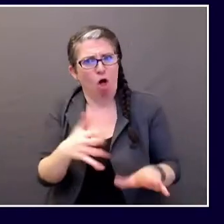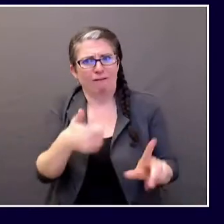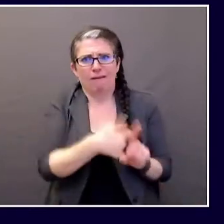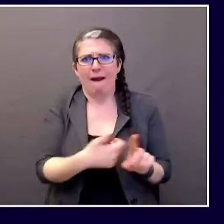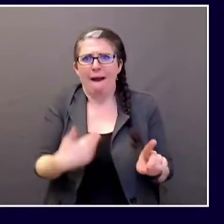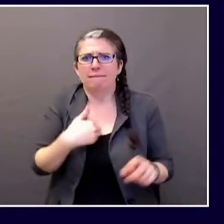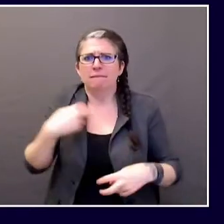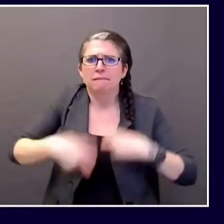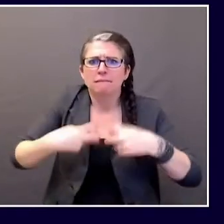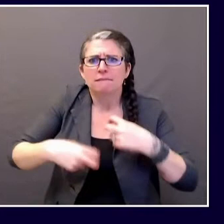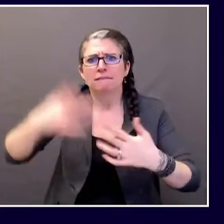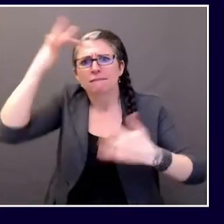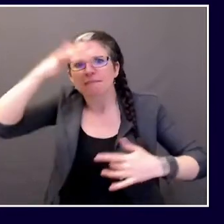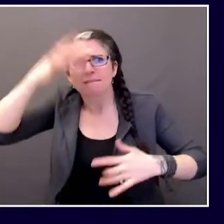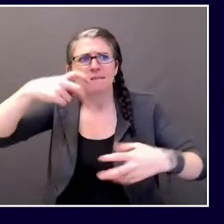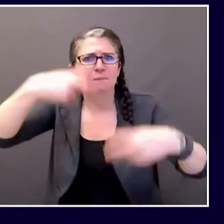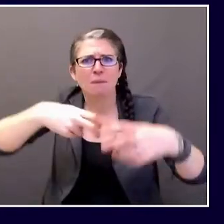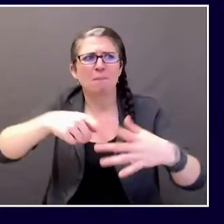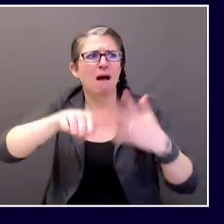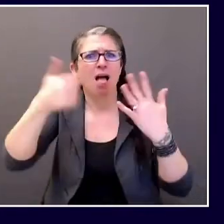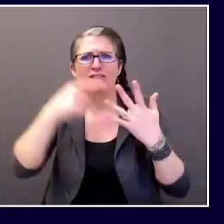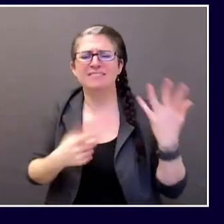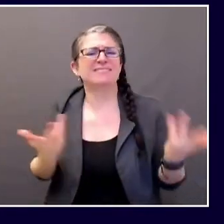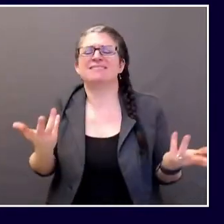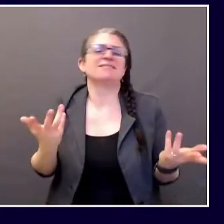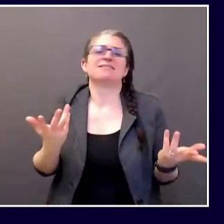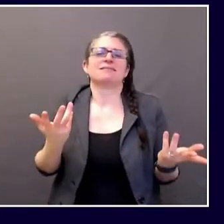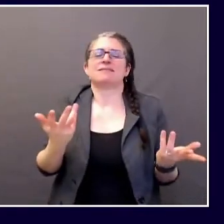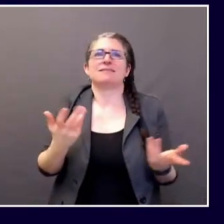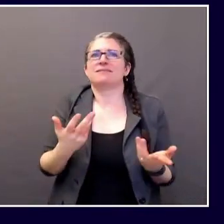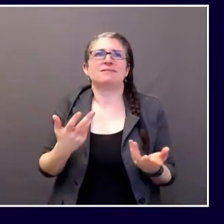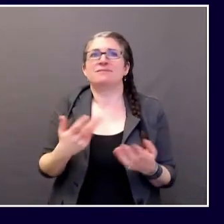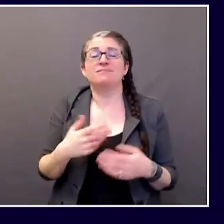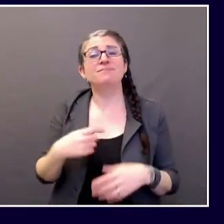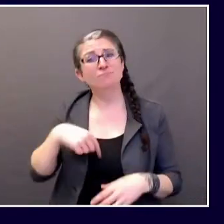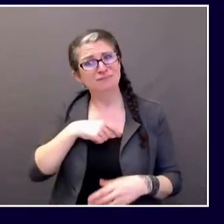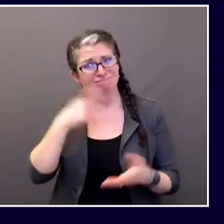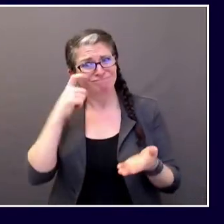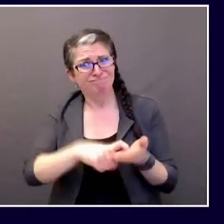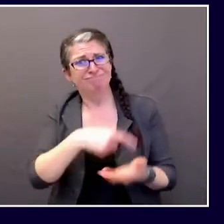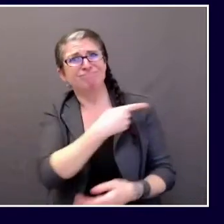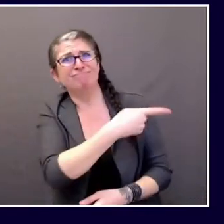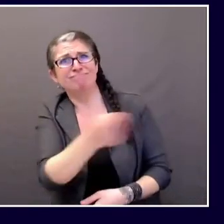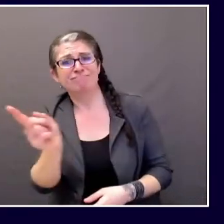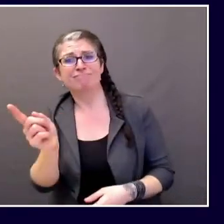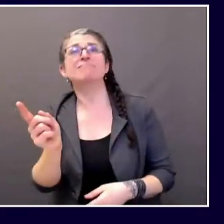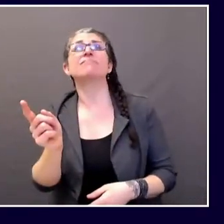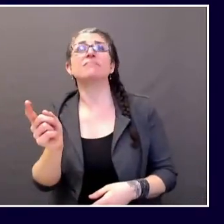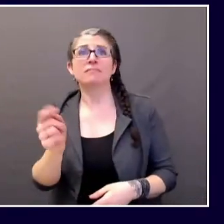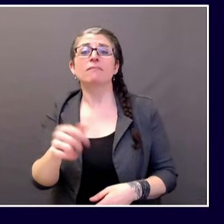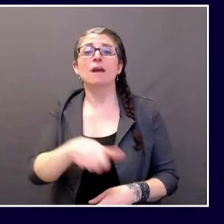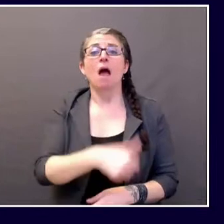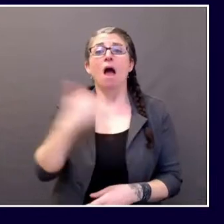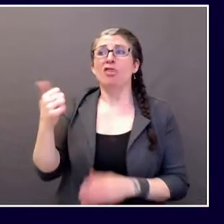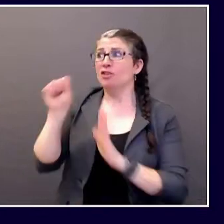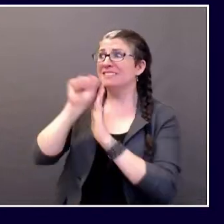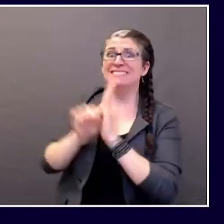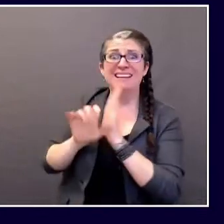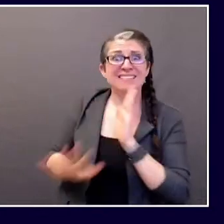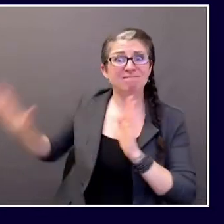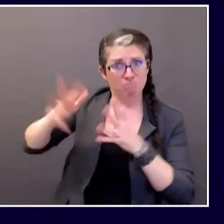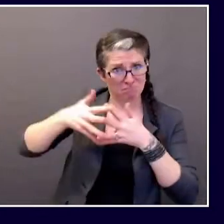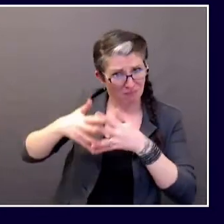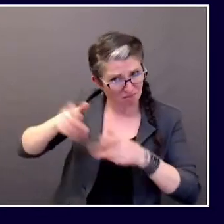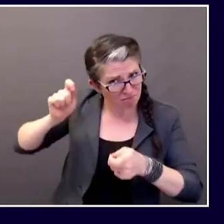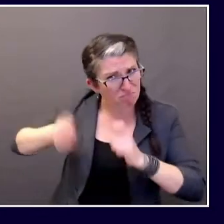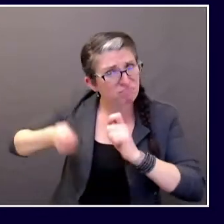know that every state's doing this a little bit differently. We wish we had the